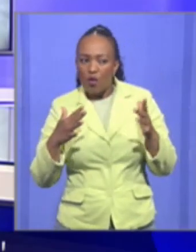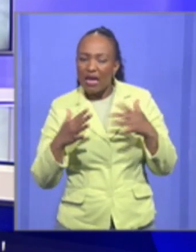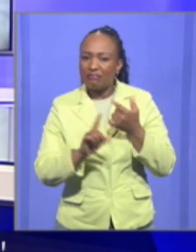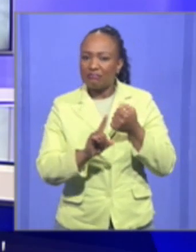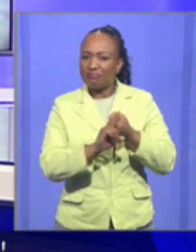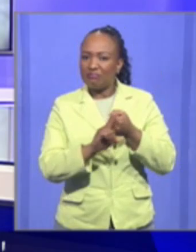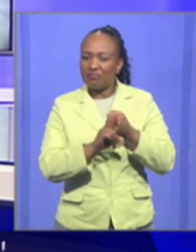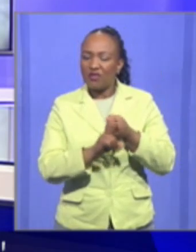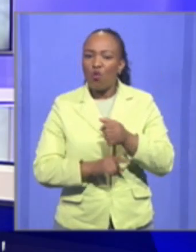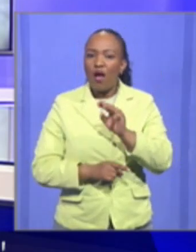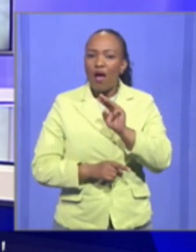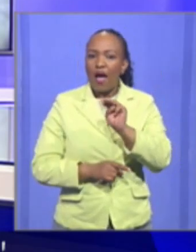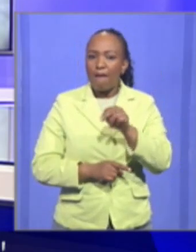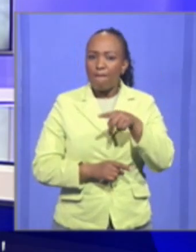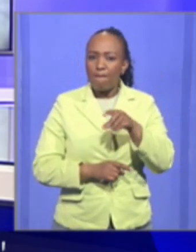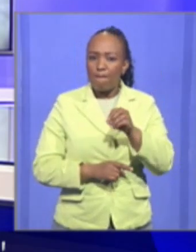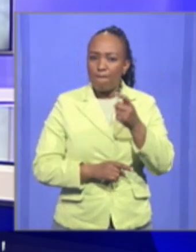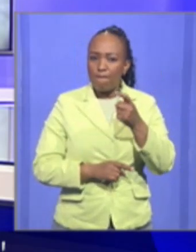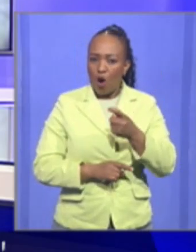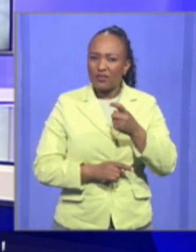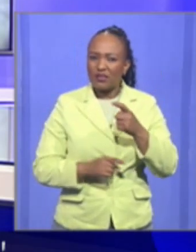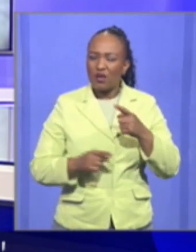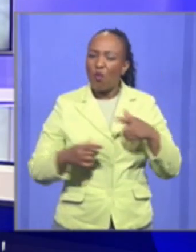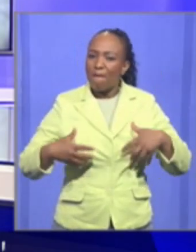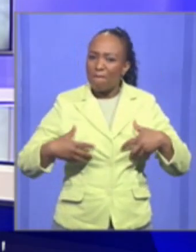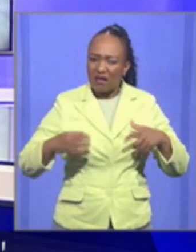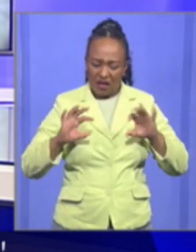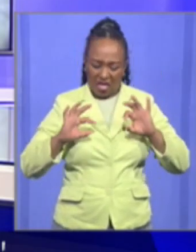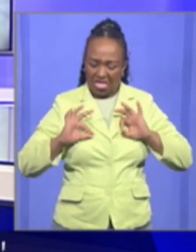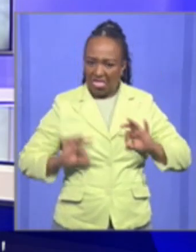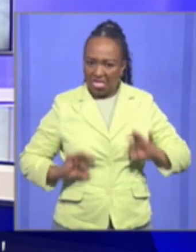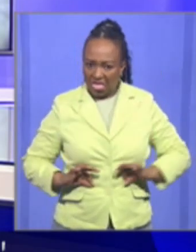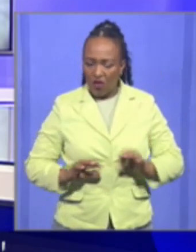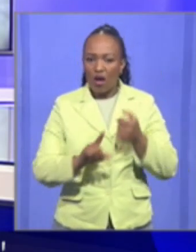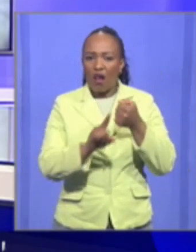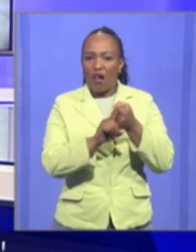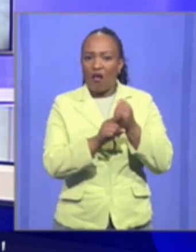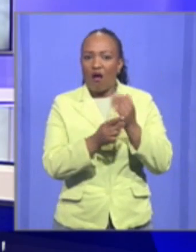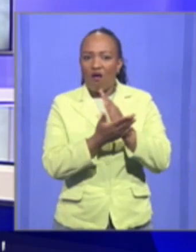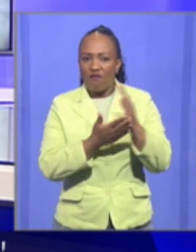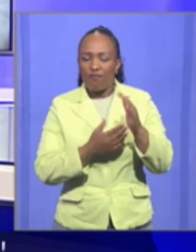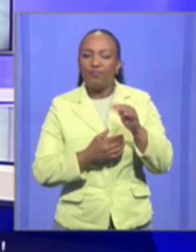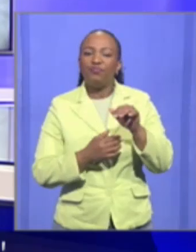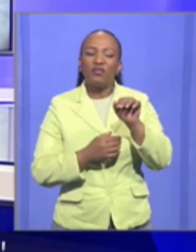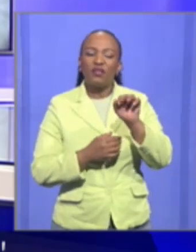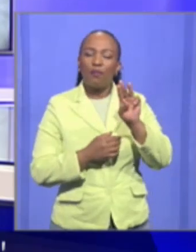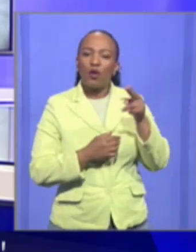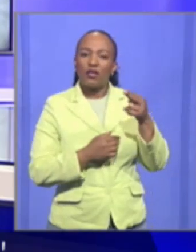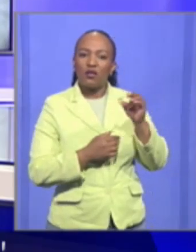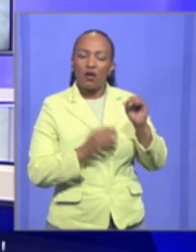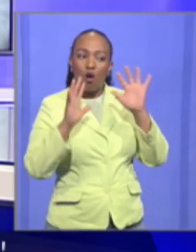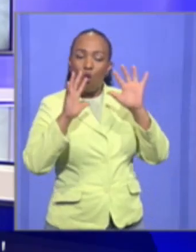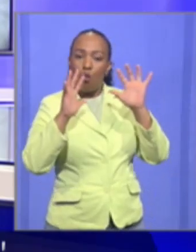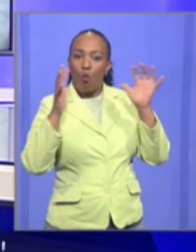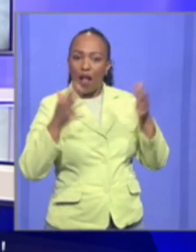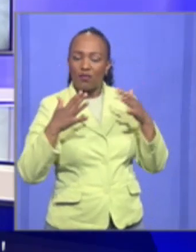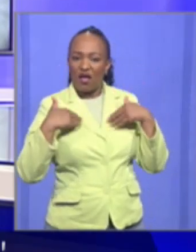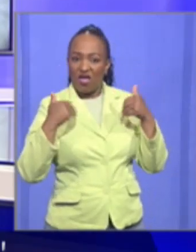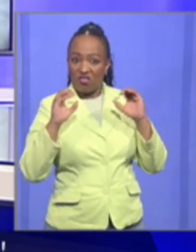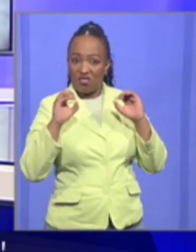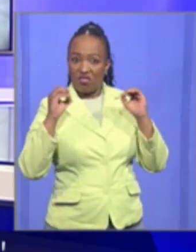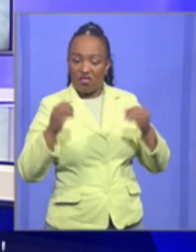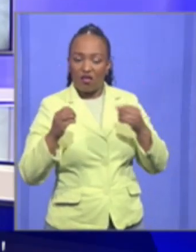thibelo ya go phatlalala ga bolwetši bja Mpox. World Health Organization e reile go phatlalala ga Mpox